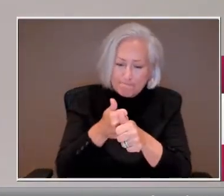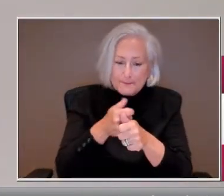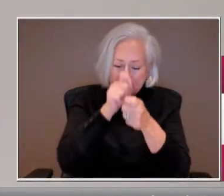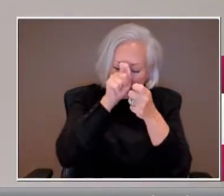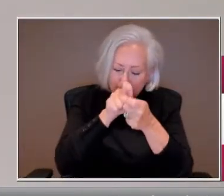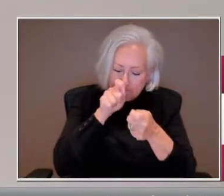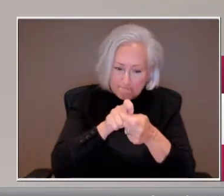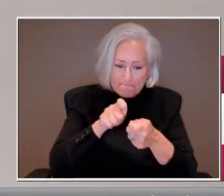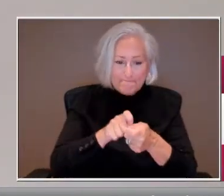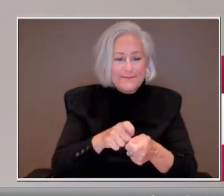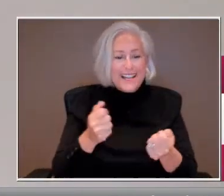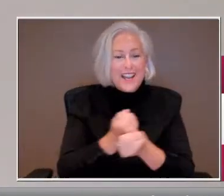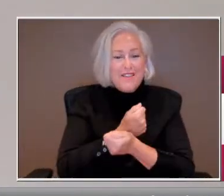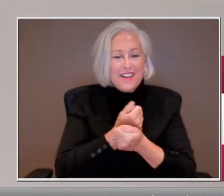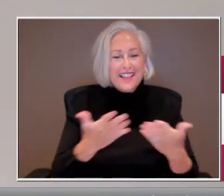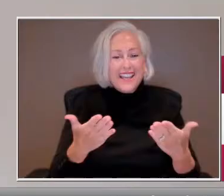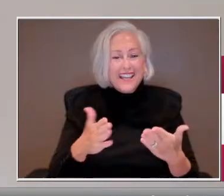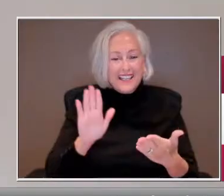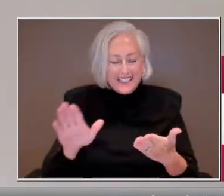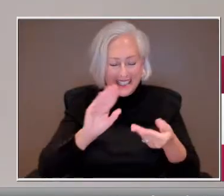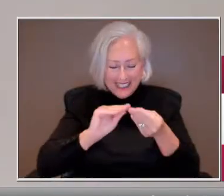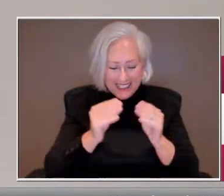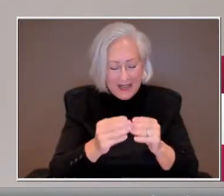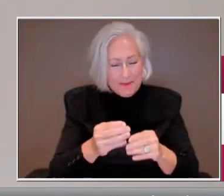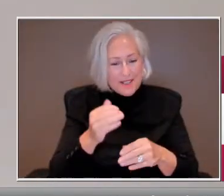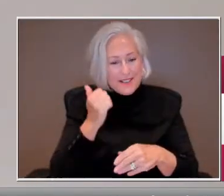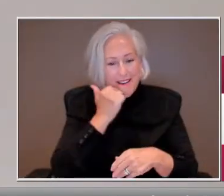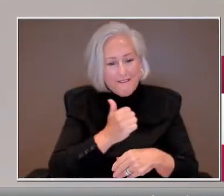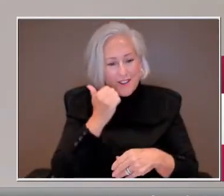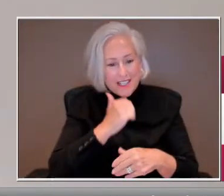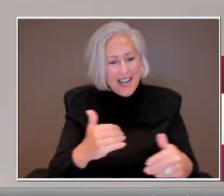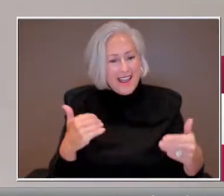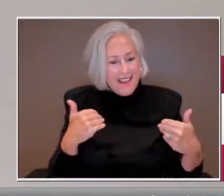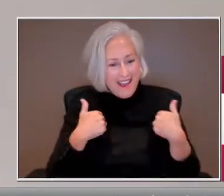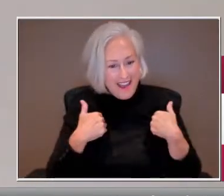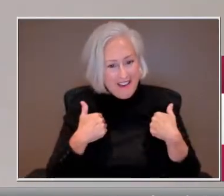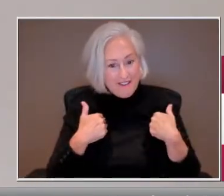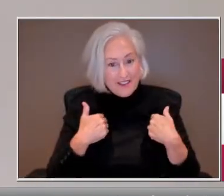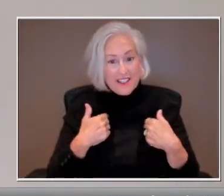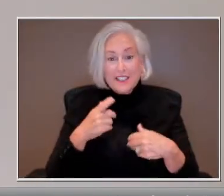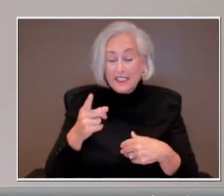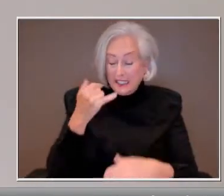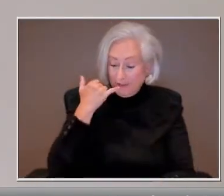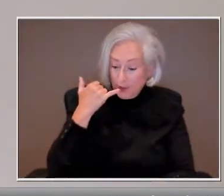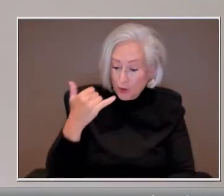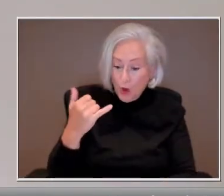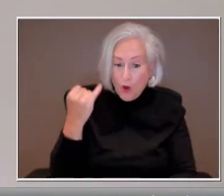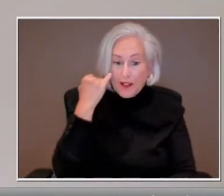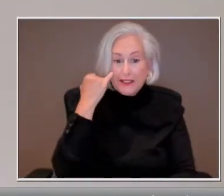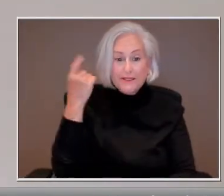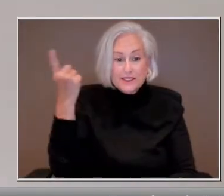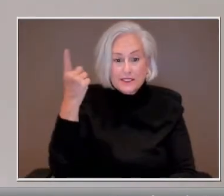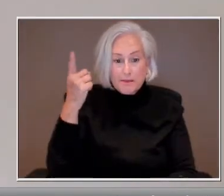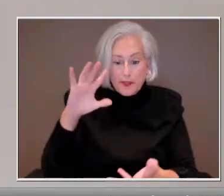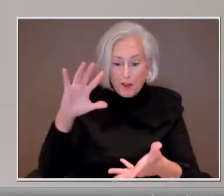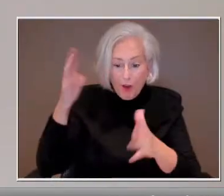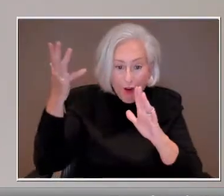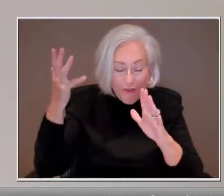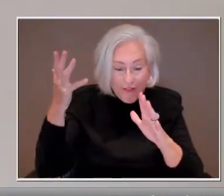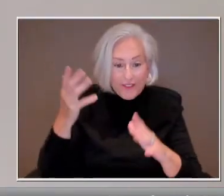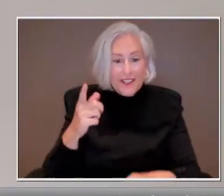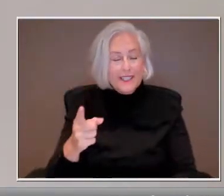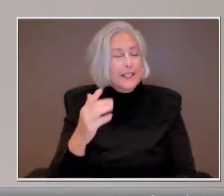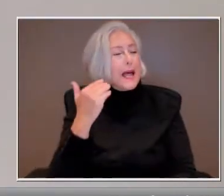mean, he has his numbers every day, and he's like, if you call him when something's abnormal, he's like, oh, I know,